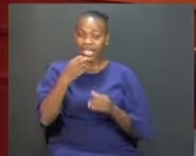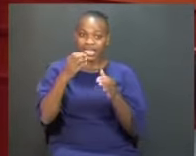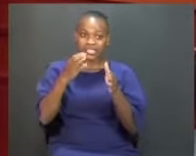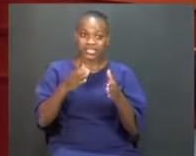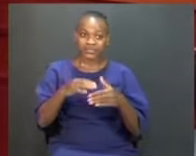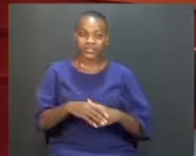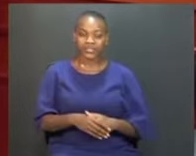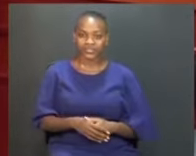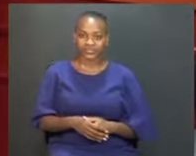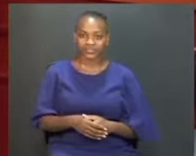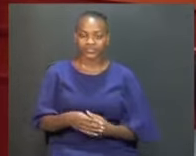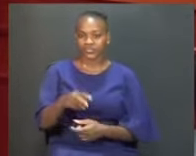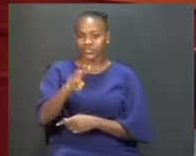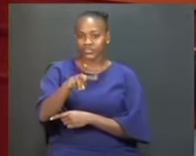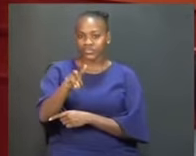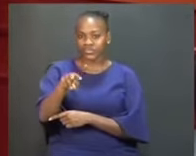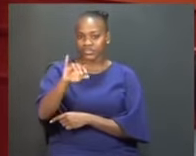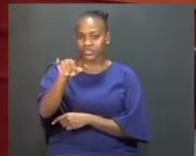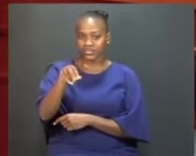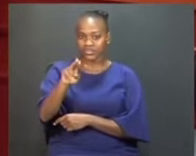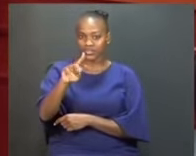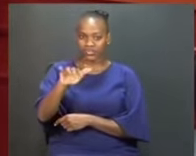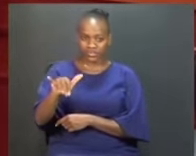on the 22nd of July,